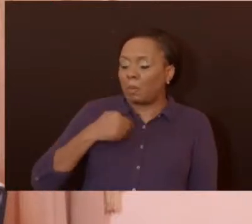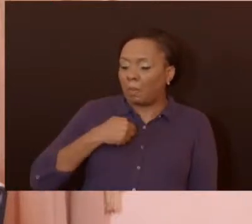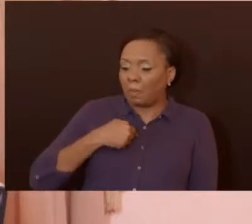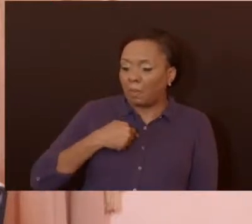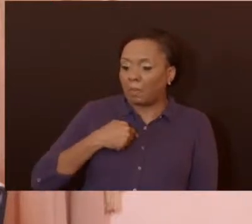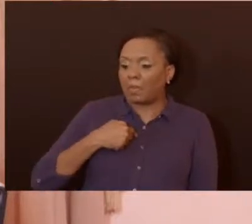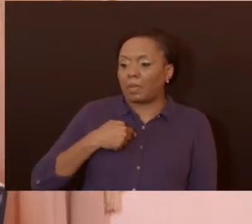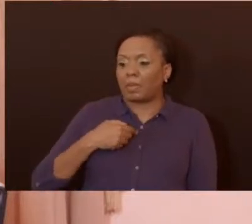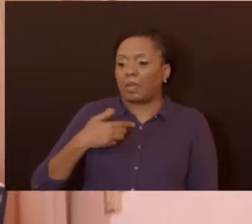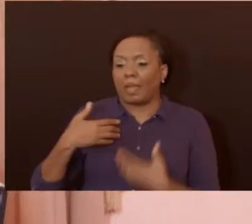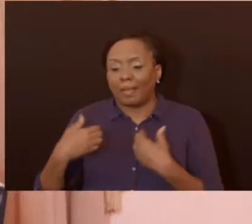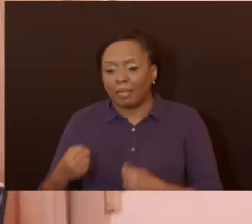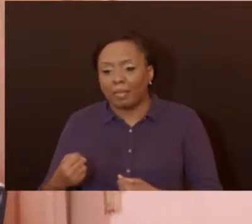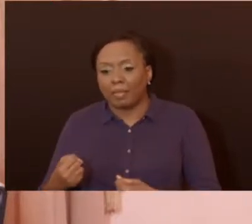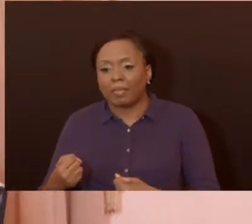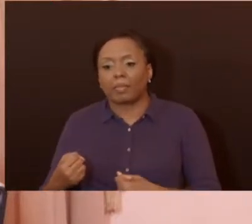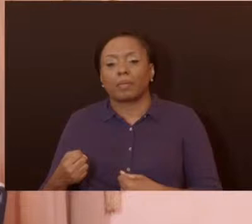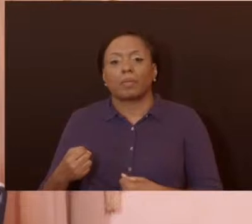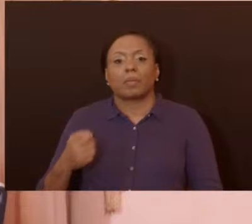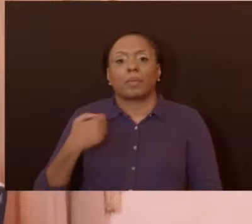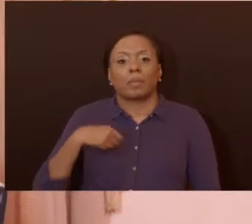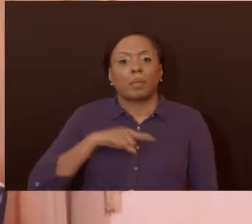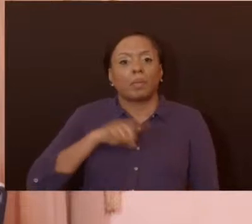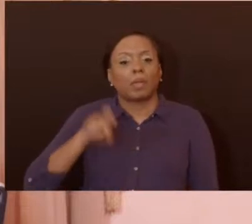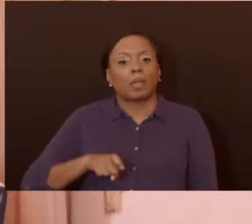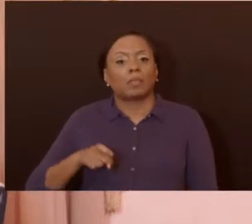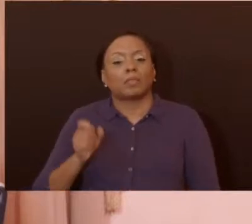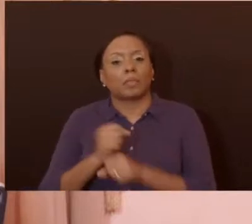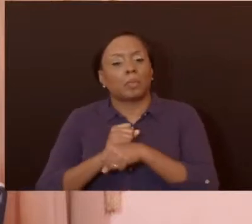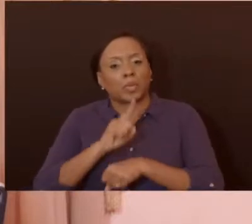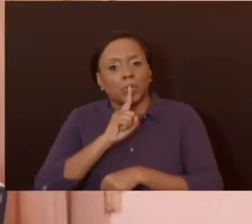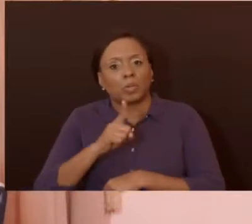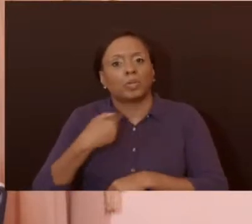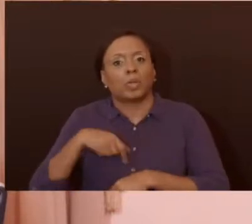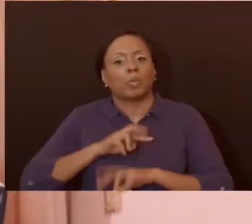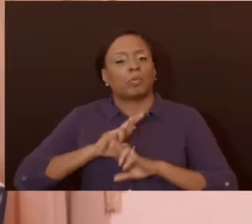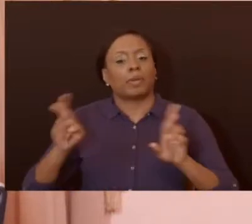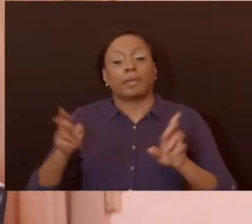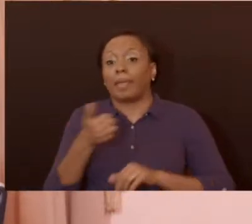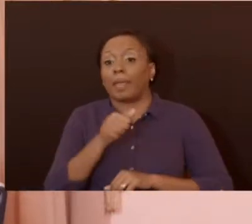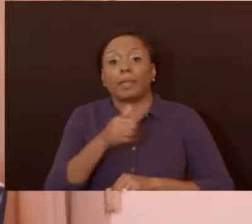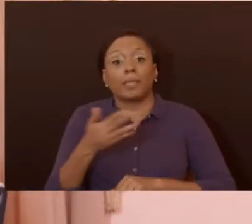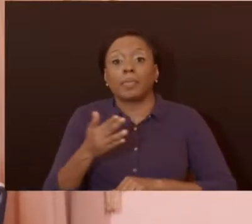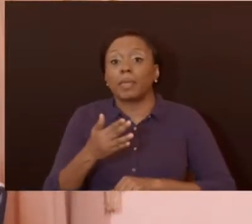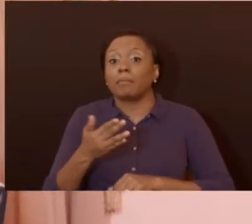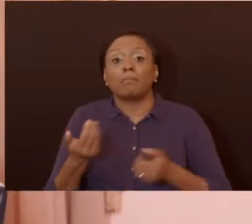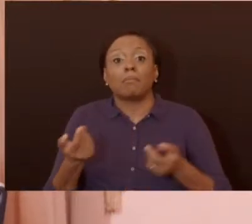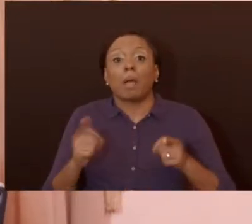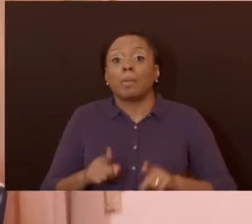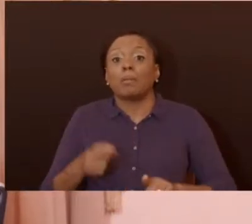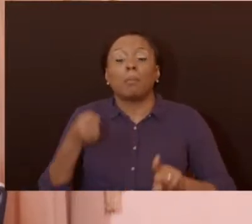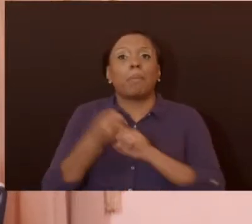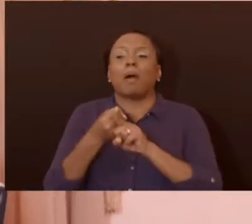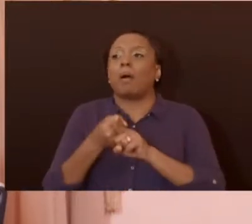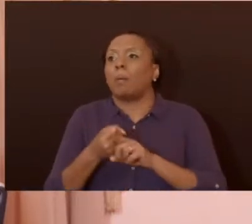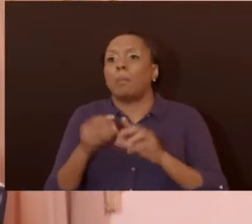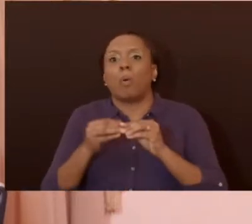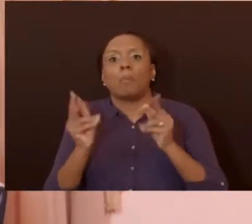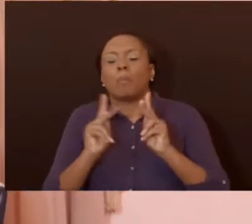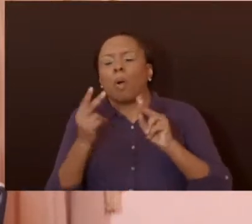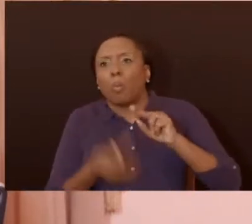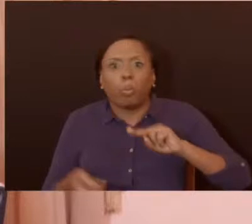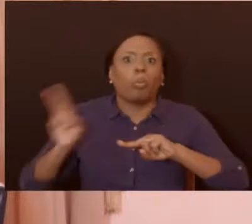Health is to ensure that we are prepared for any eventuality. At every meeting that we've had, we've